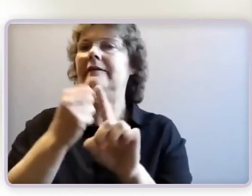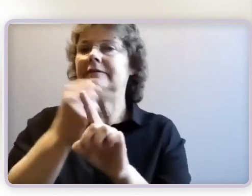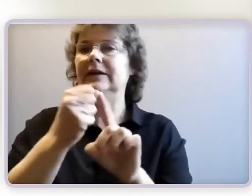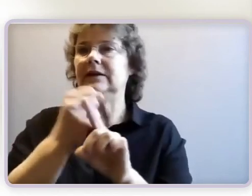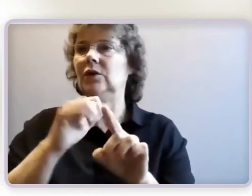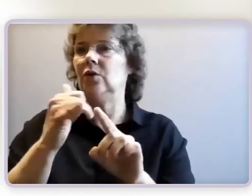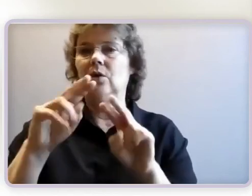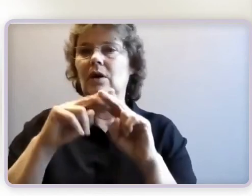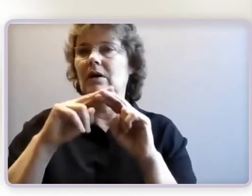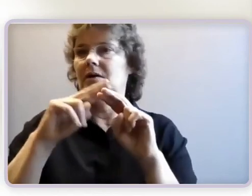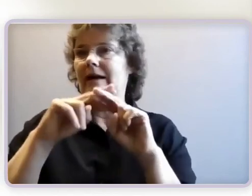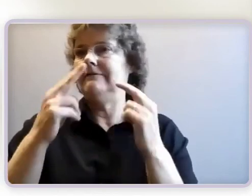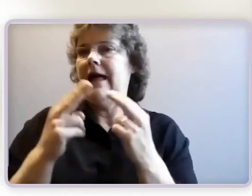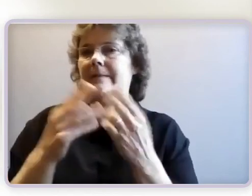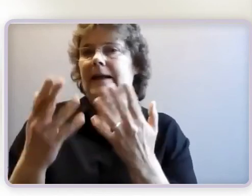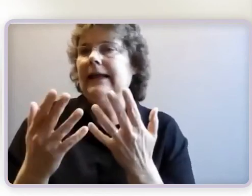advice appointment.